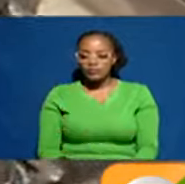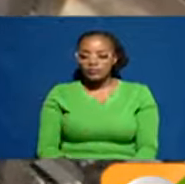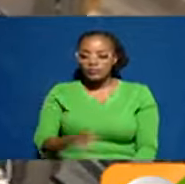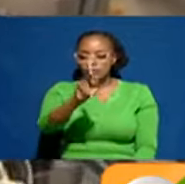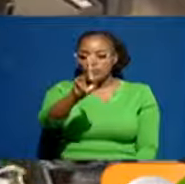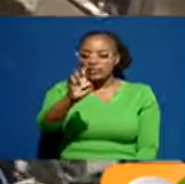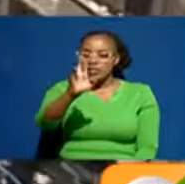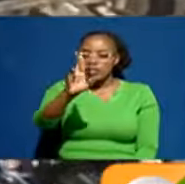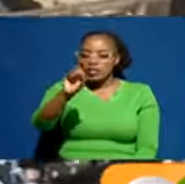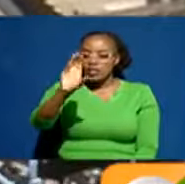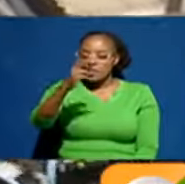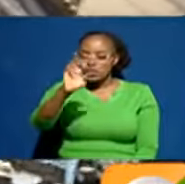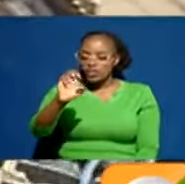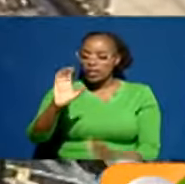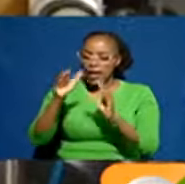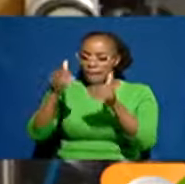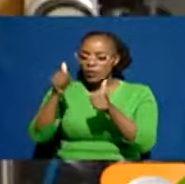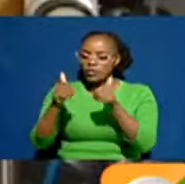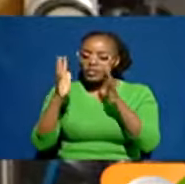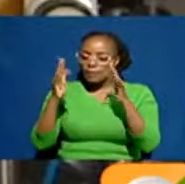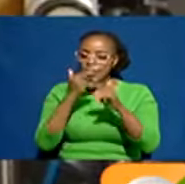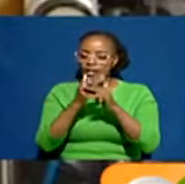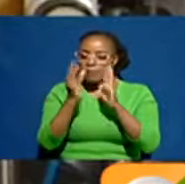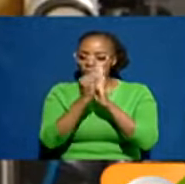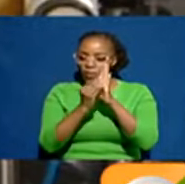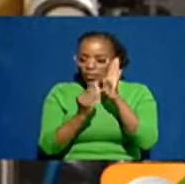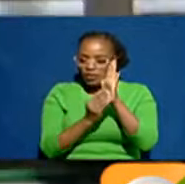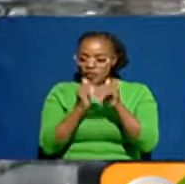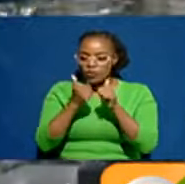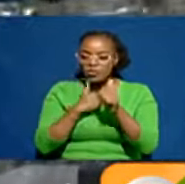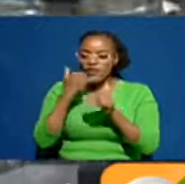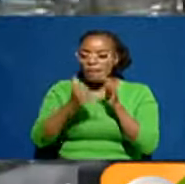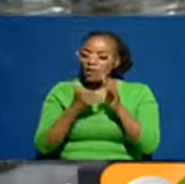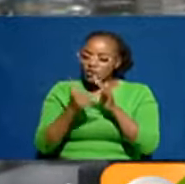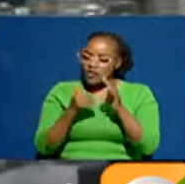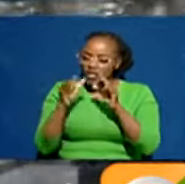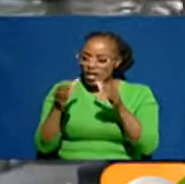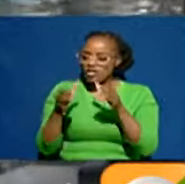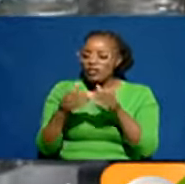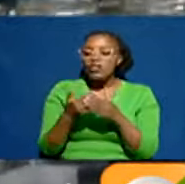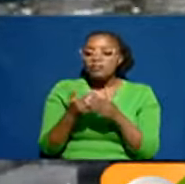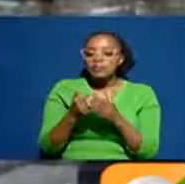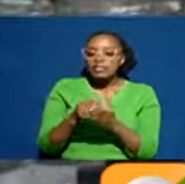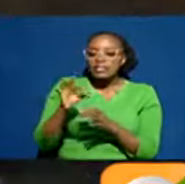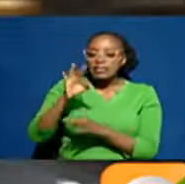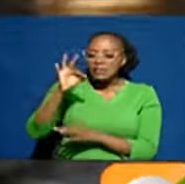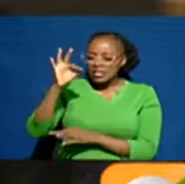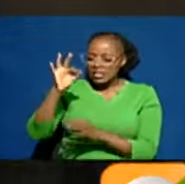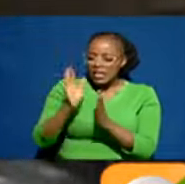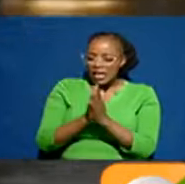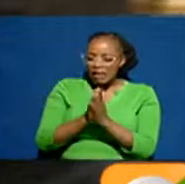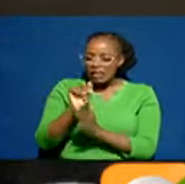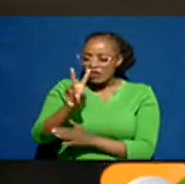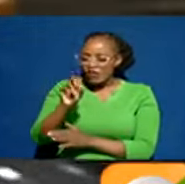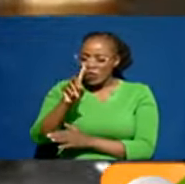Keroche Breweries Limited is one of the big names in a list of distillers and manufacturers of second-generation alcohol that